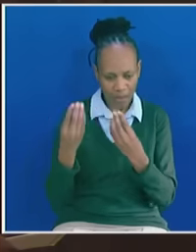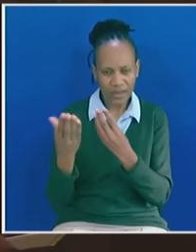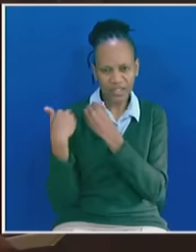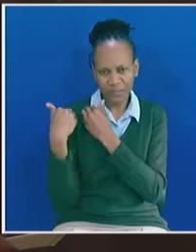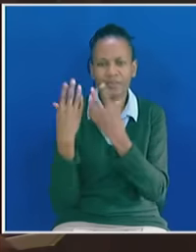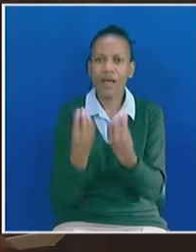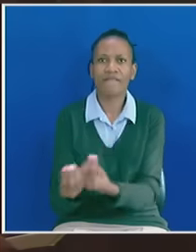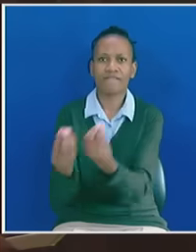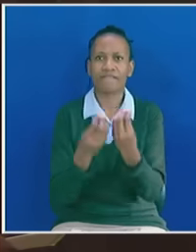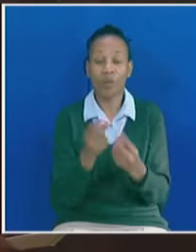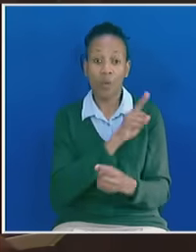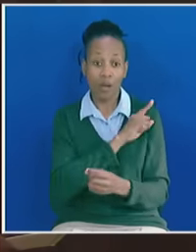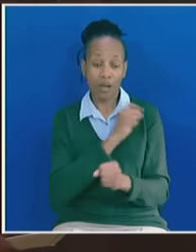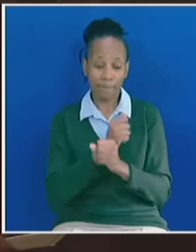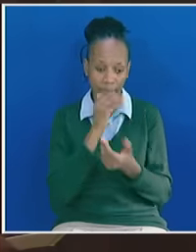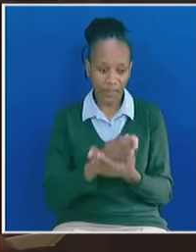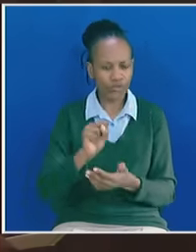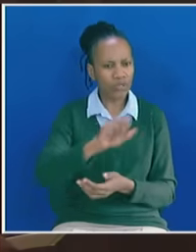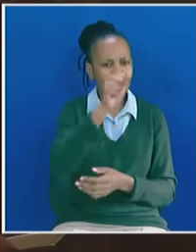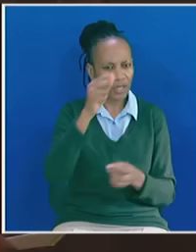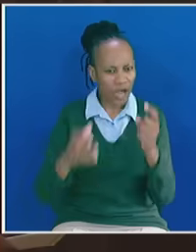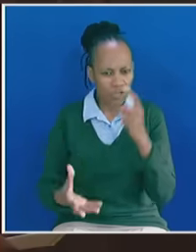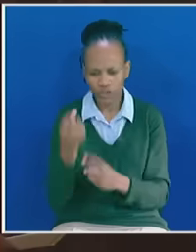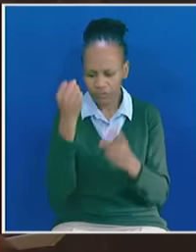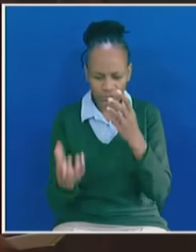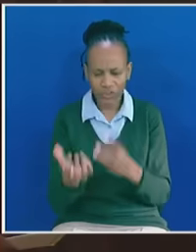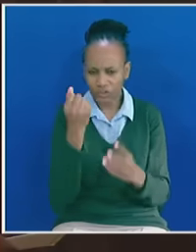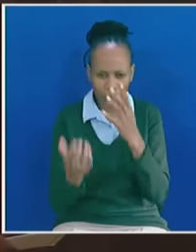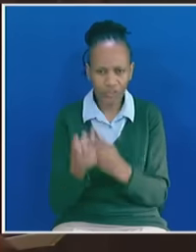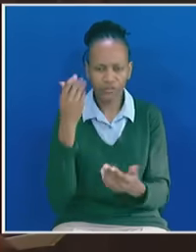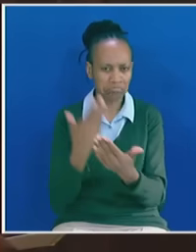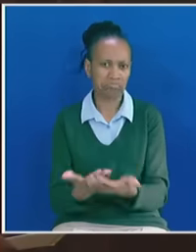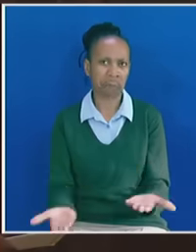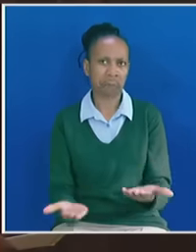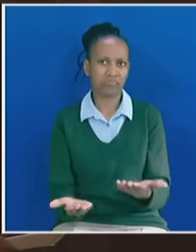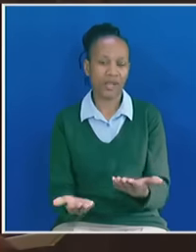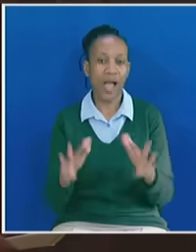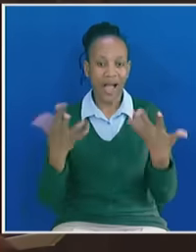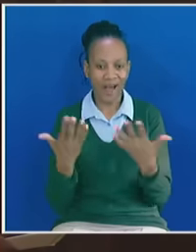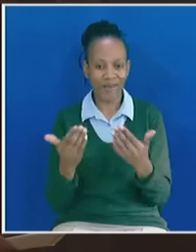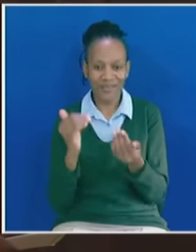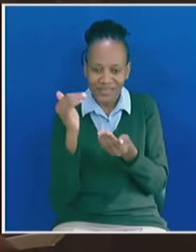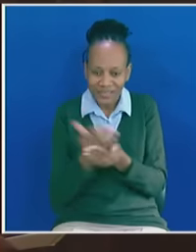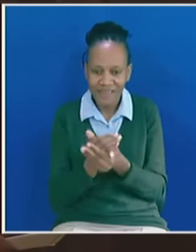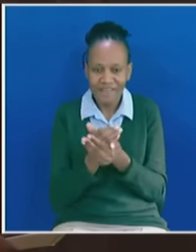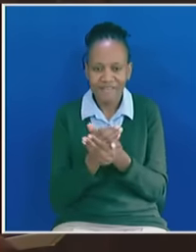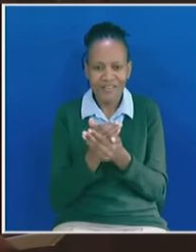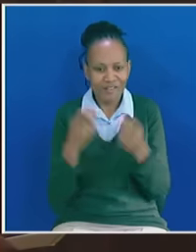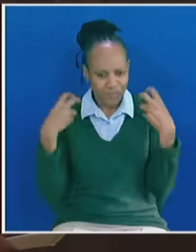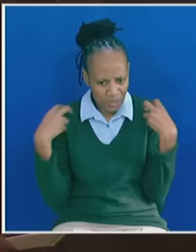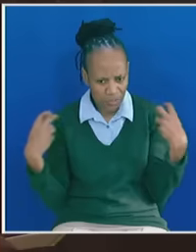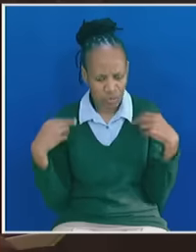of ensuring that South Africa is able to achieve its developmental objectives in a safe and secure environment.